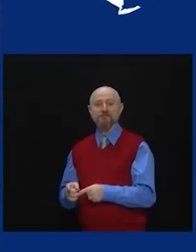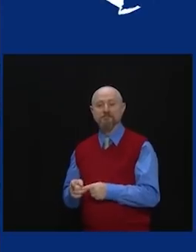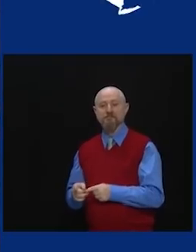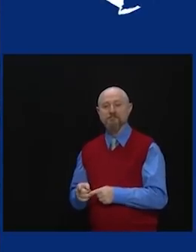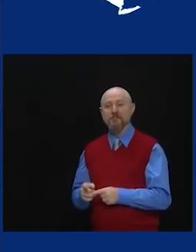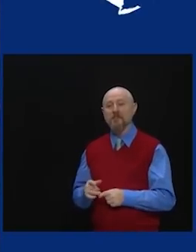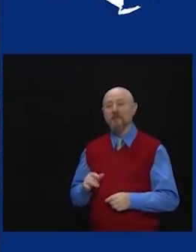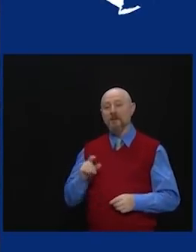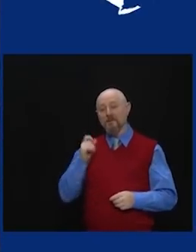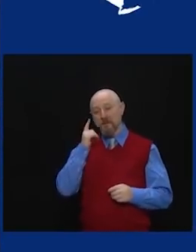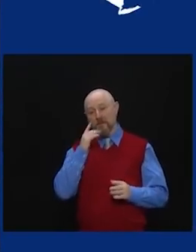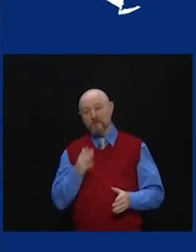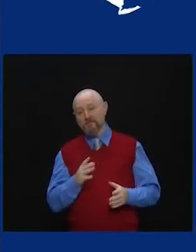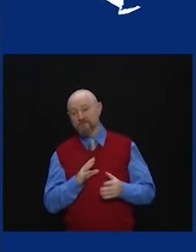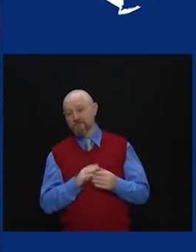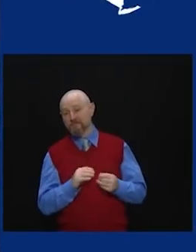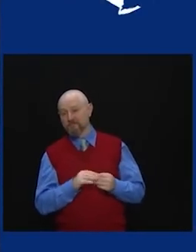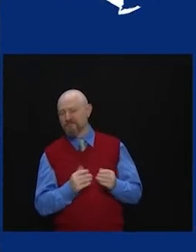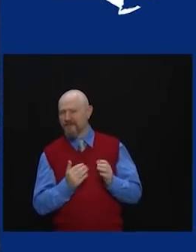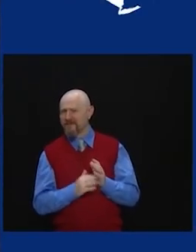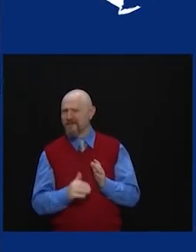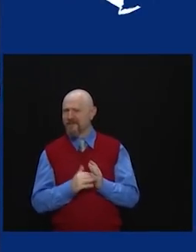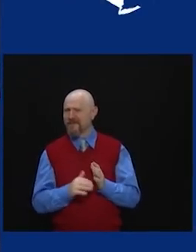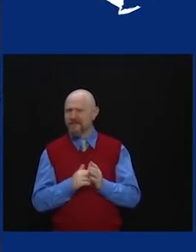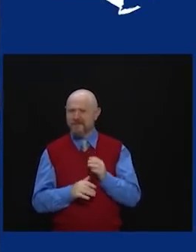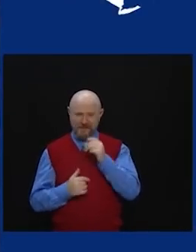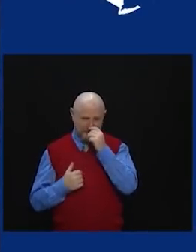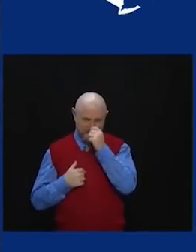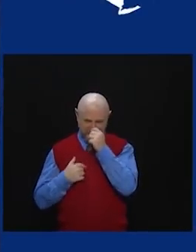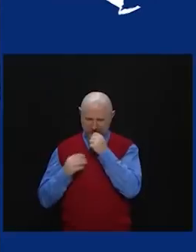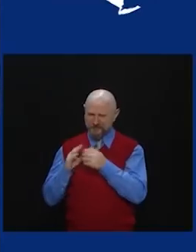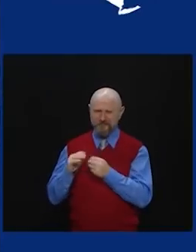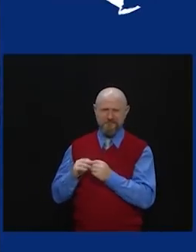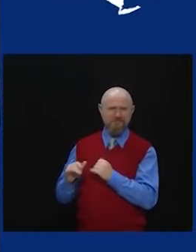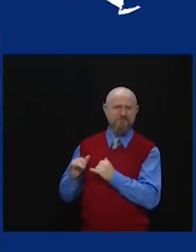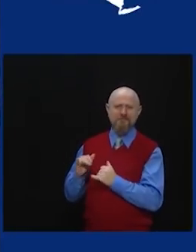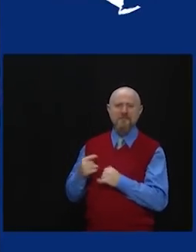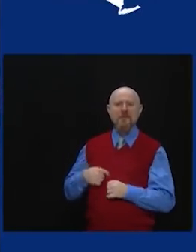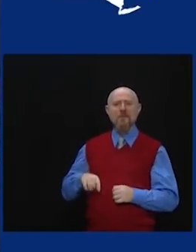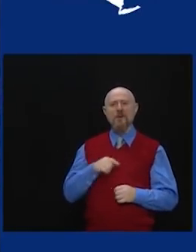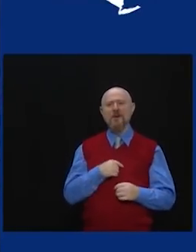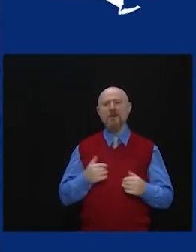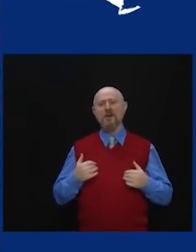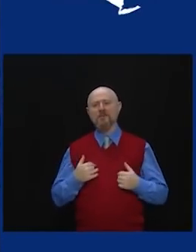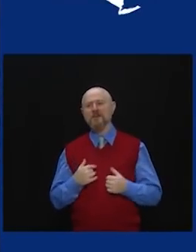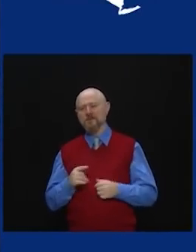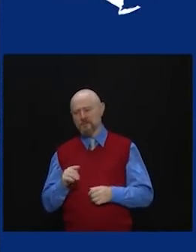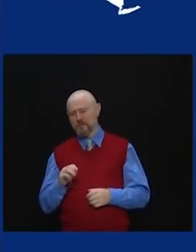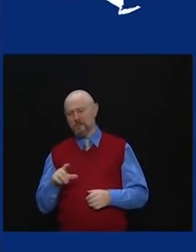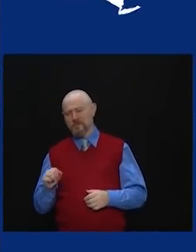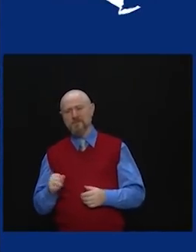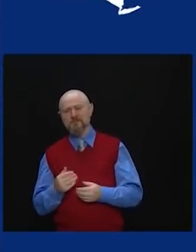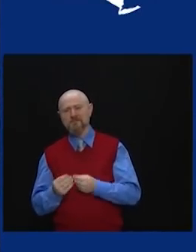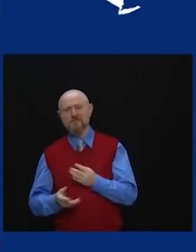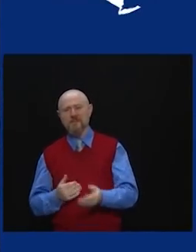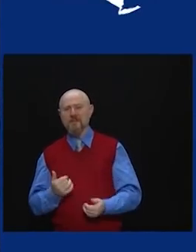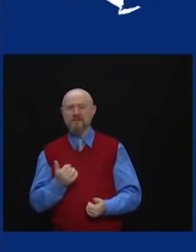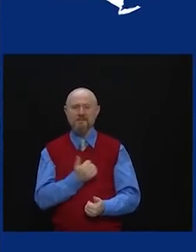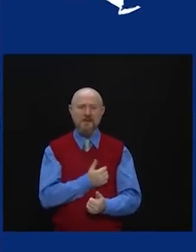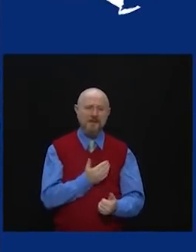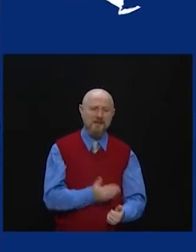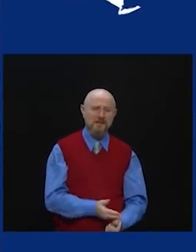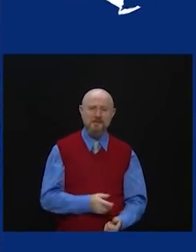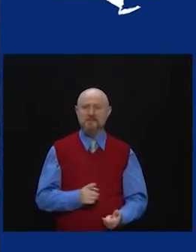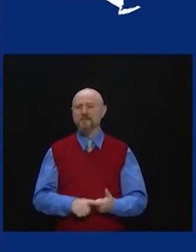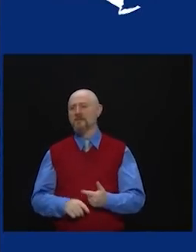I say every chance I get, we have tools. And that is to get vaccinated, get boosted. And